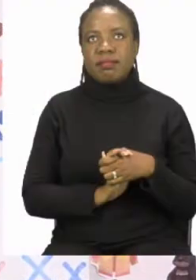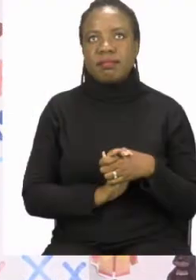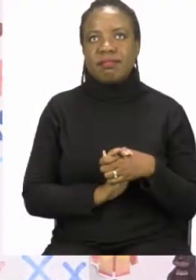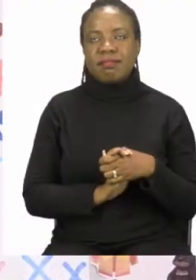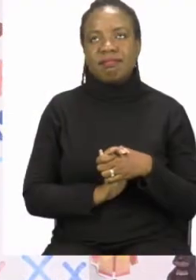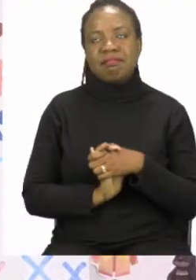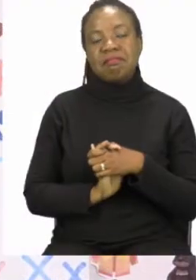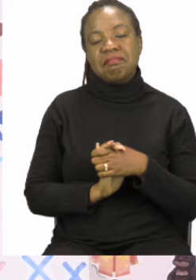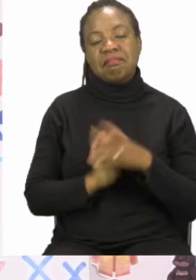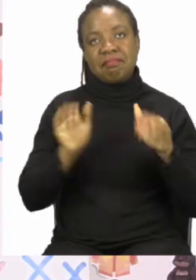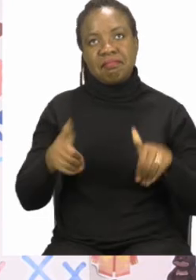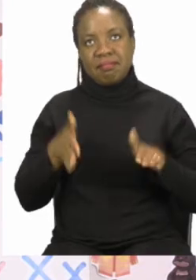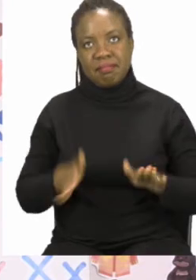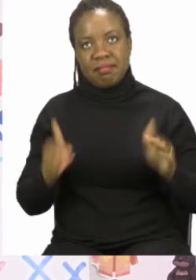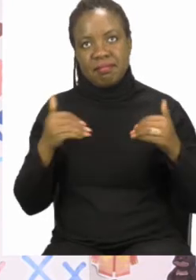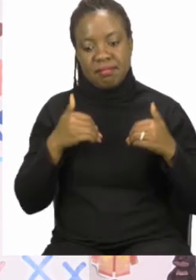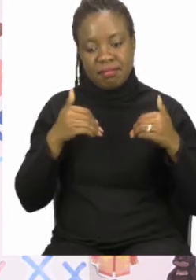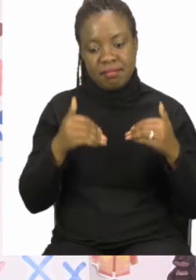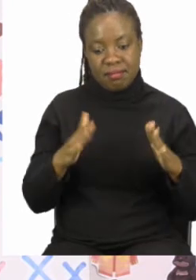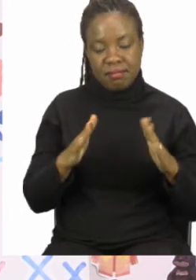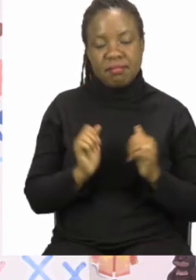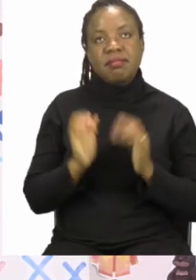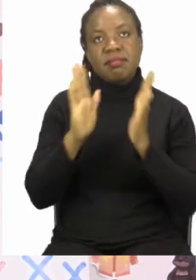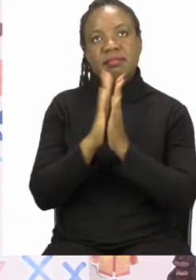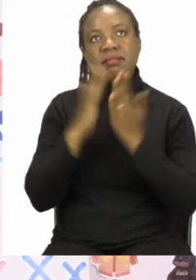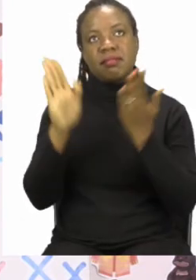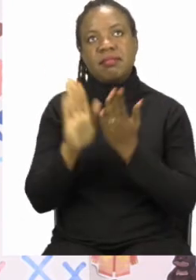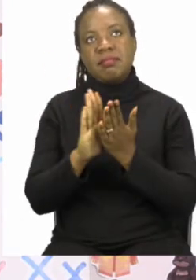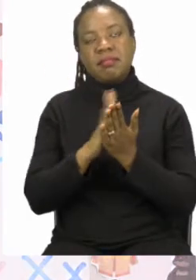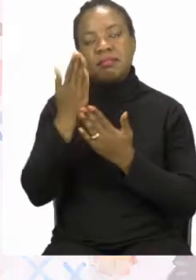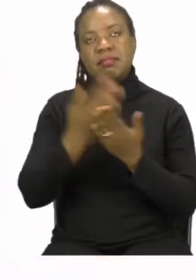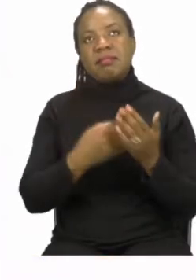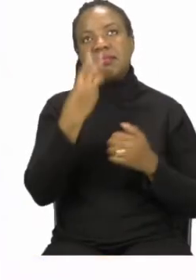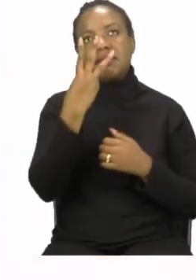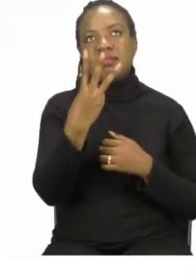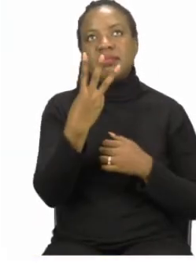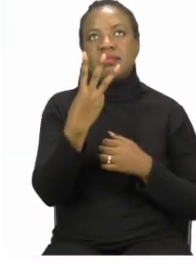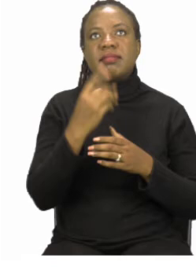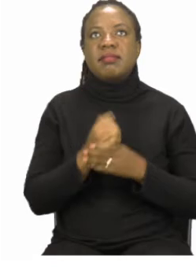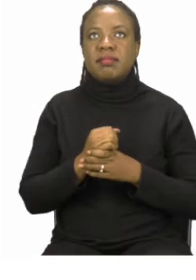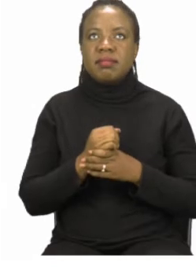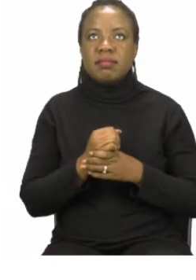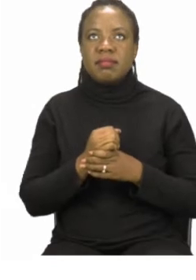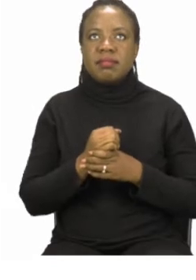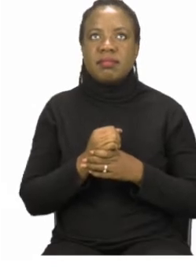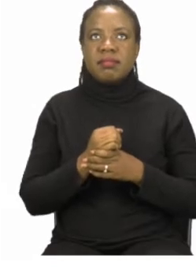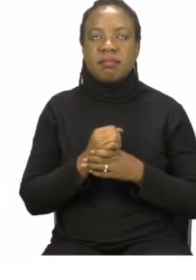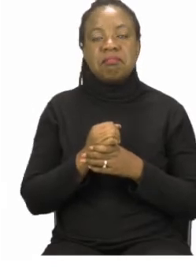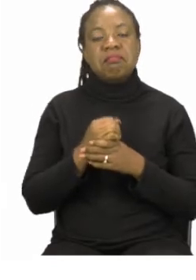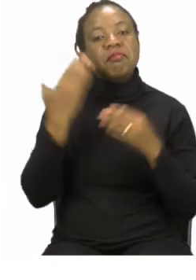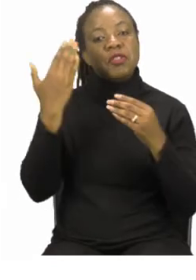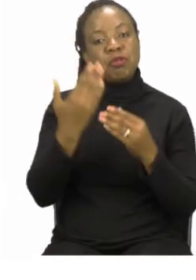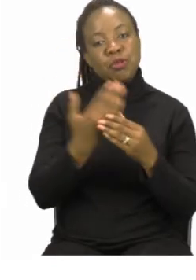Now, boys and girls, let us start our lesson by going to page 3. On page 3, we're going to be doing our